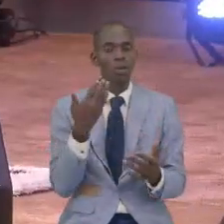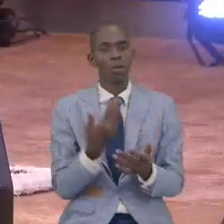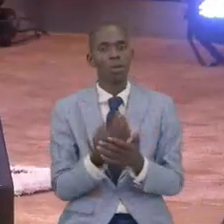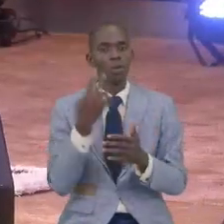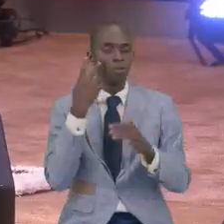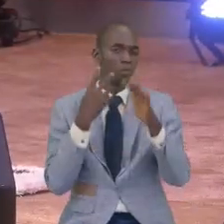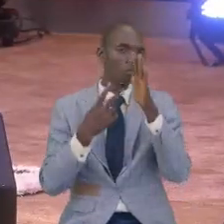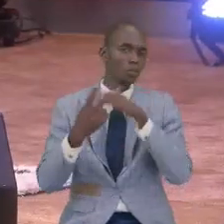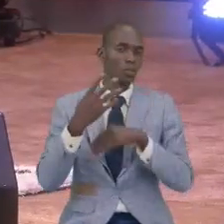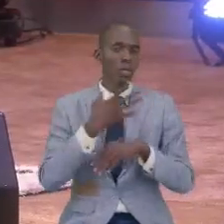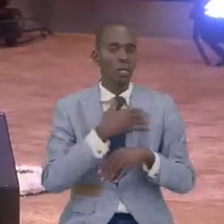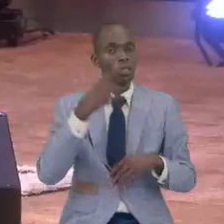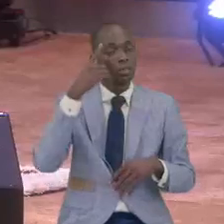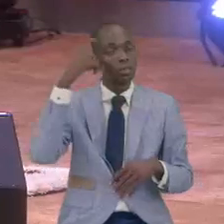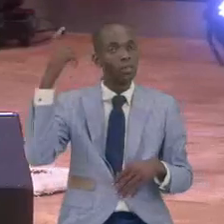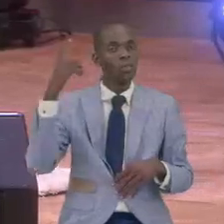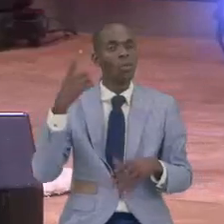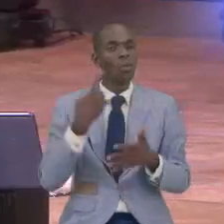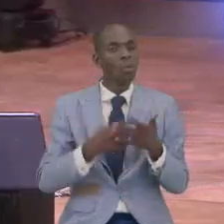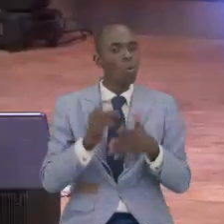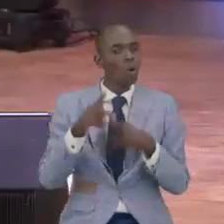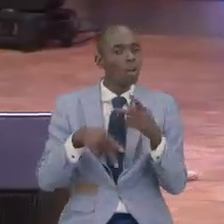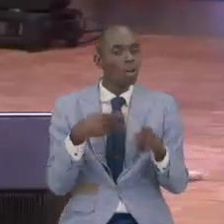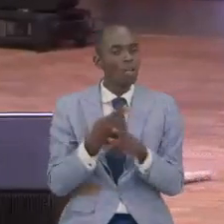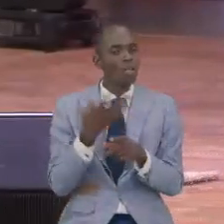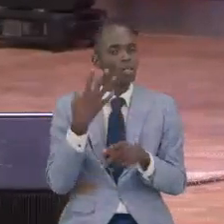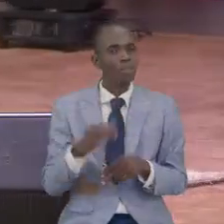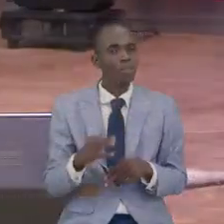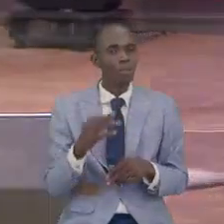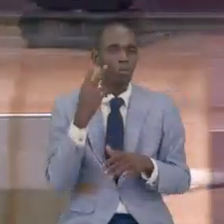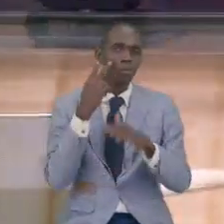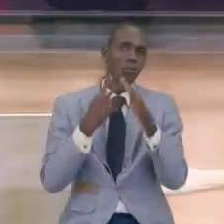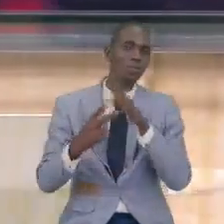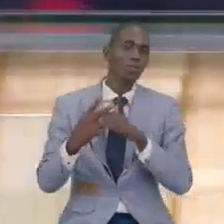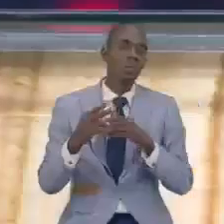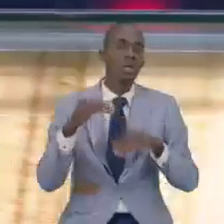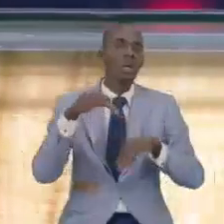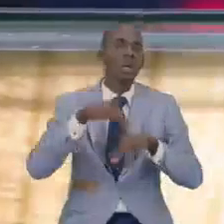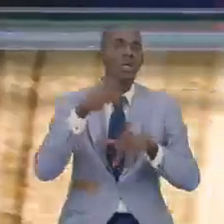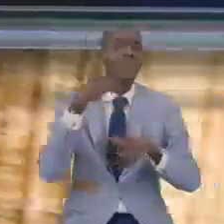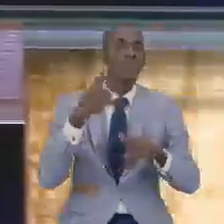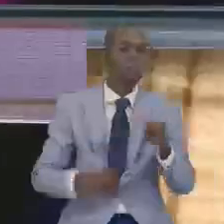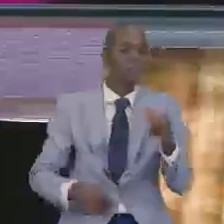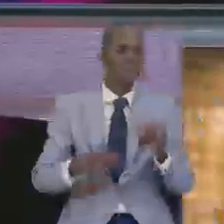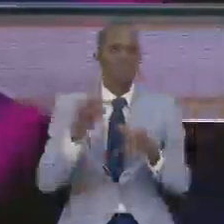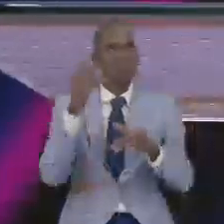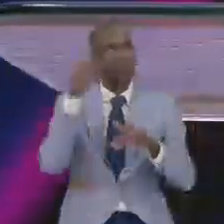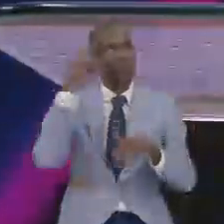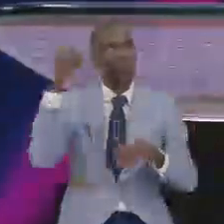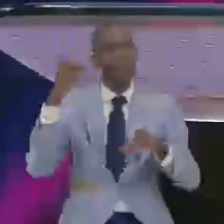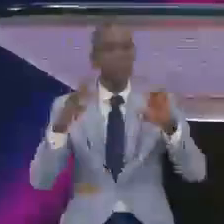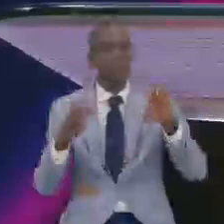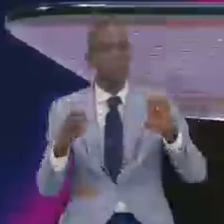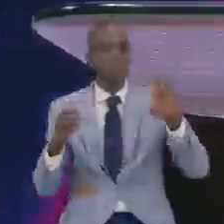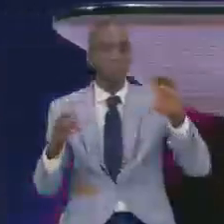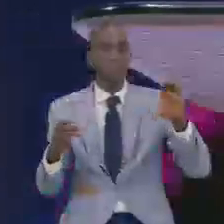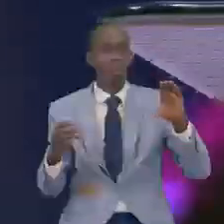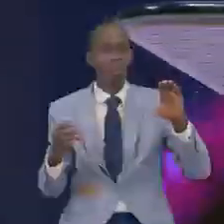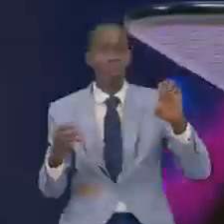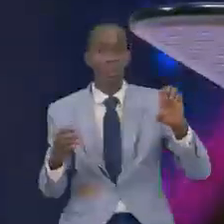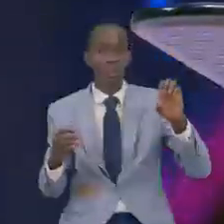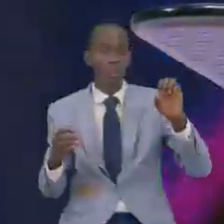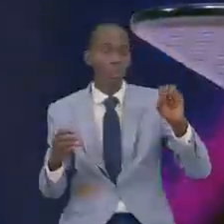vision? Eschatological vision, eschatological dream. It's not the dream about, you know, telling